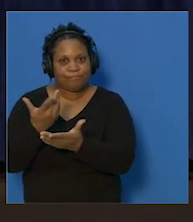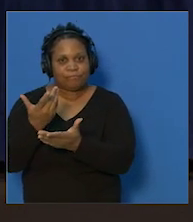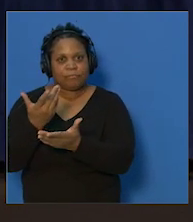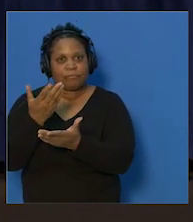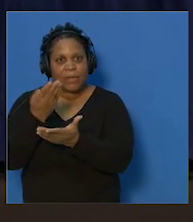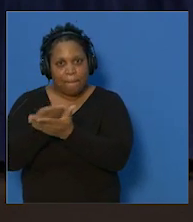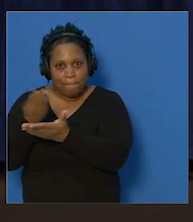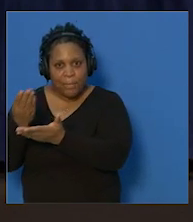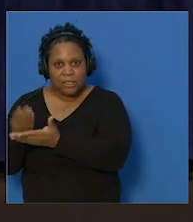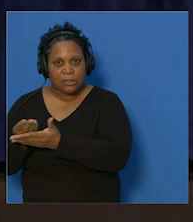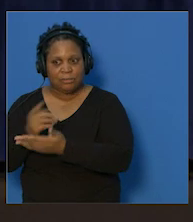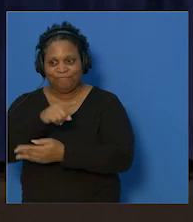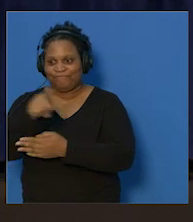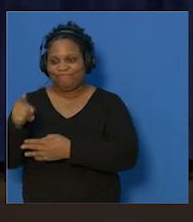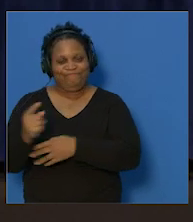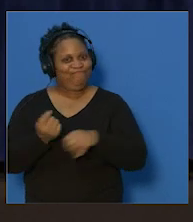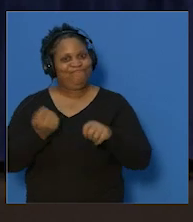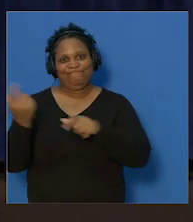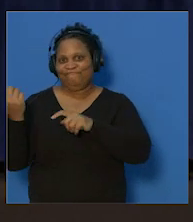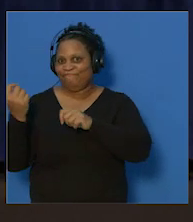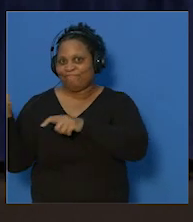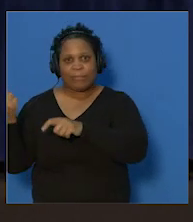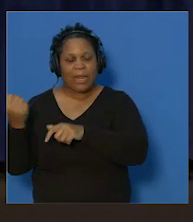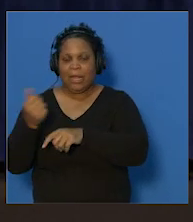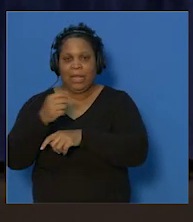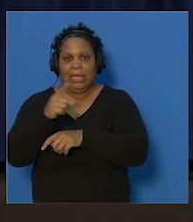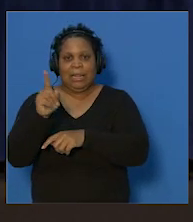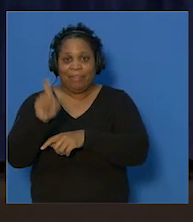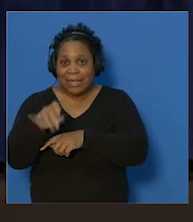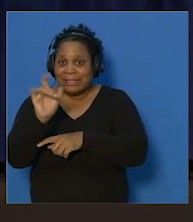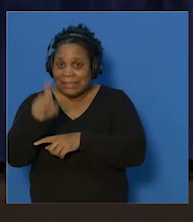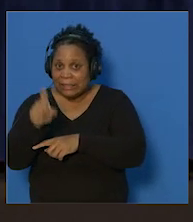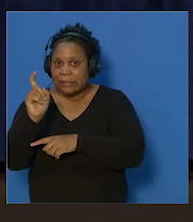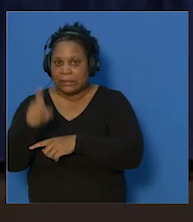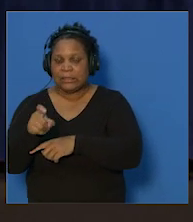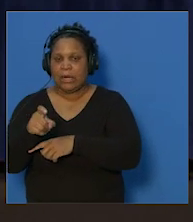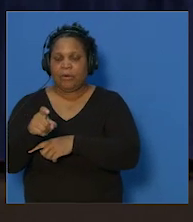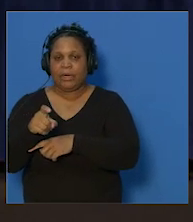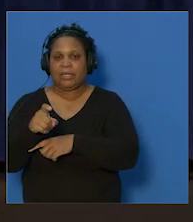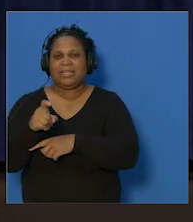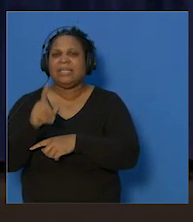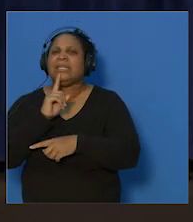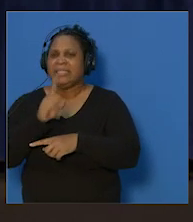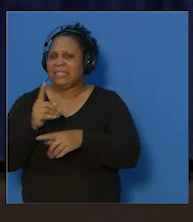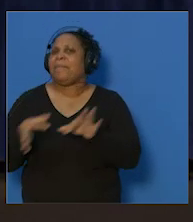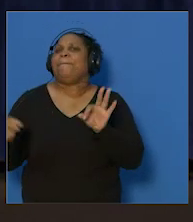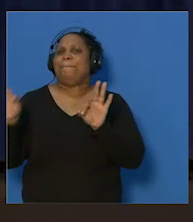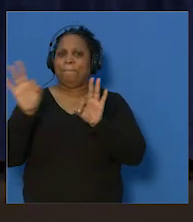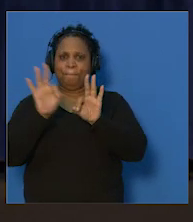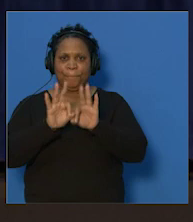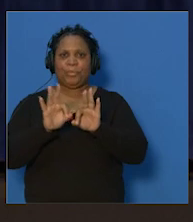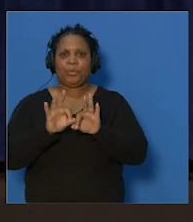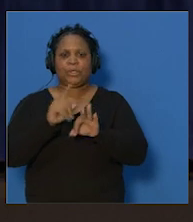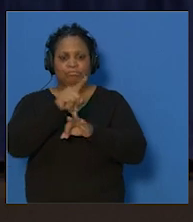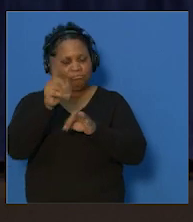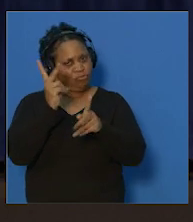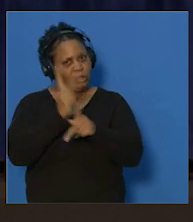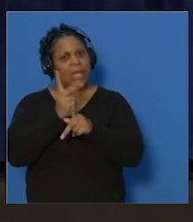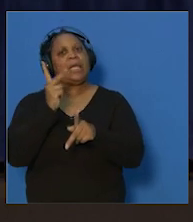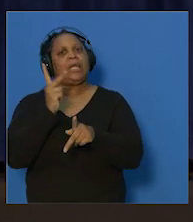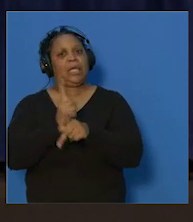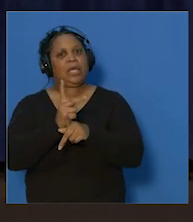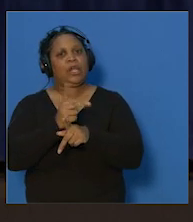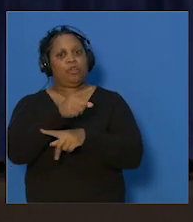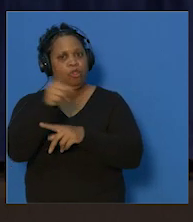things will not go away, and that is something that is necessary because we believe that it is important to go ahead and make sure you take care of the